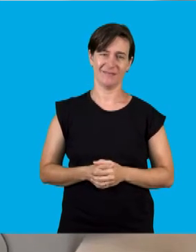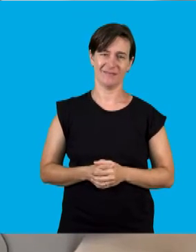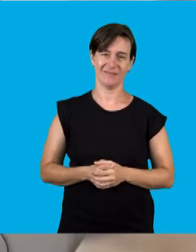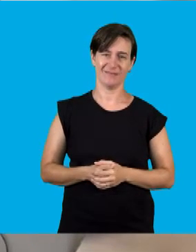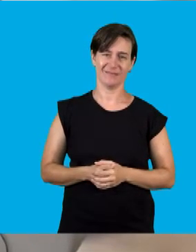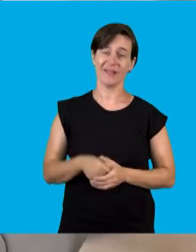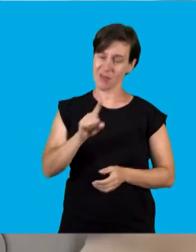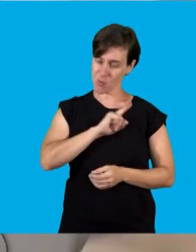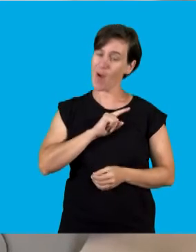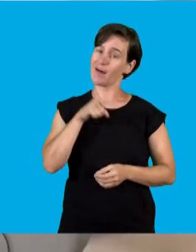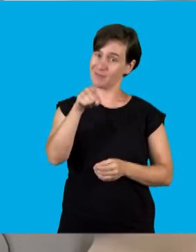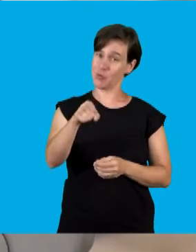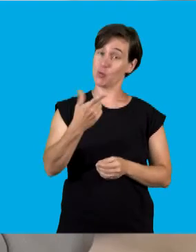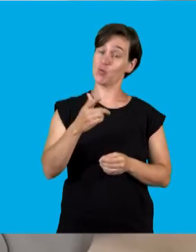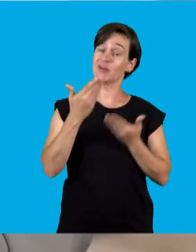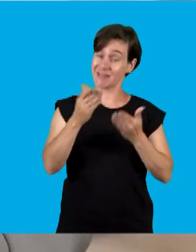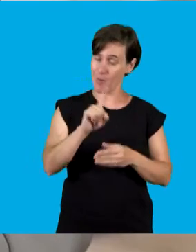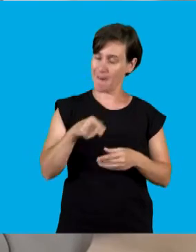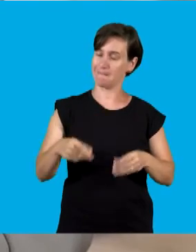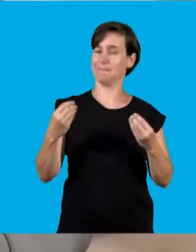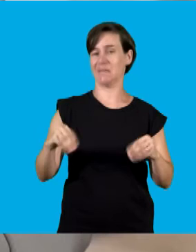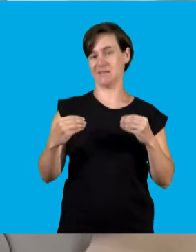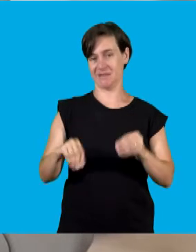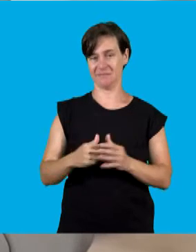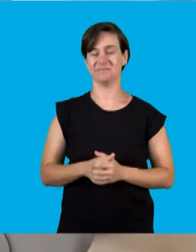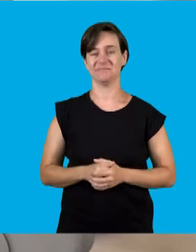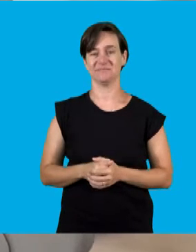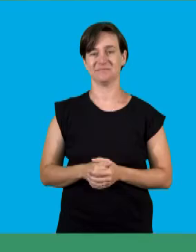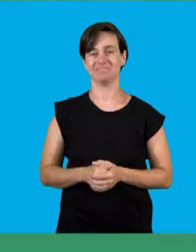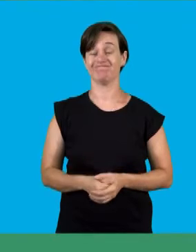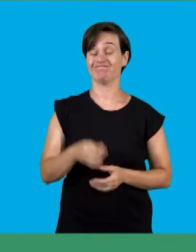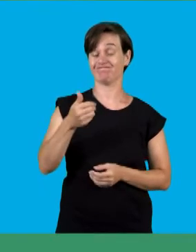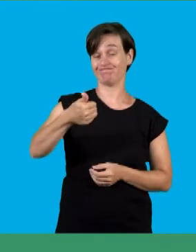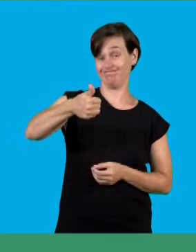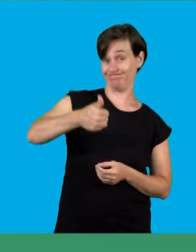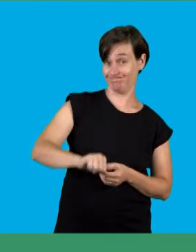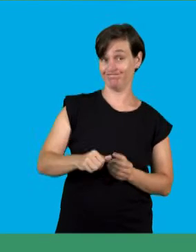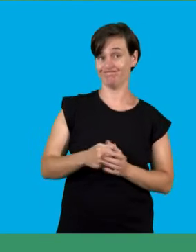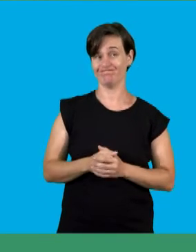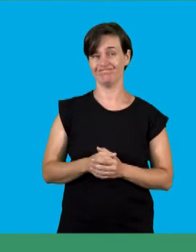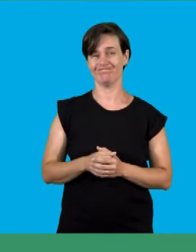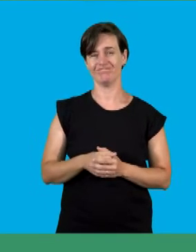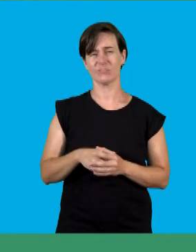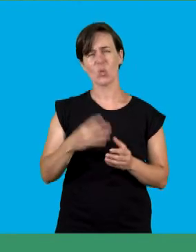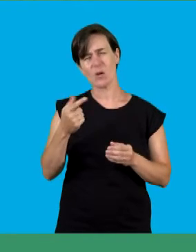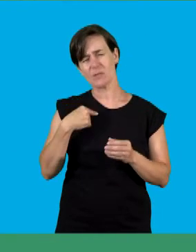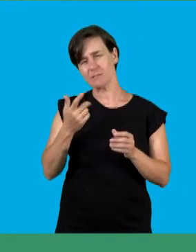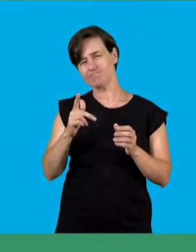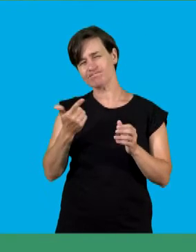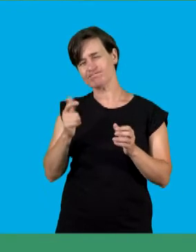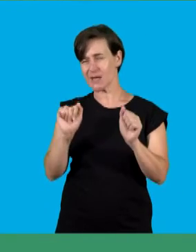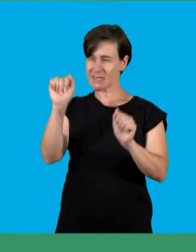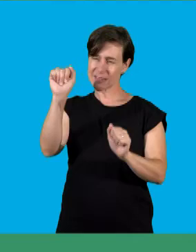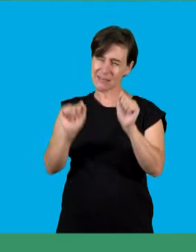business studies as a subject. Right, so we are moving on now from this. We're going to move on to assessing the needs